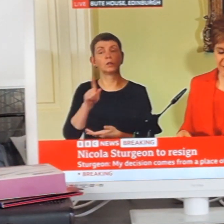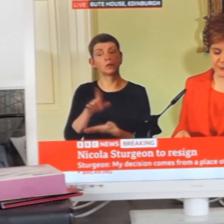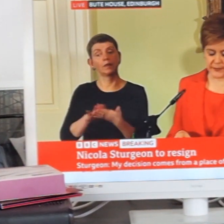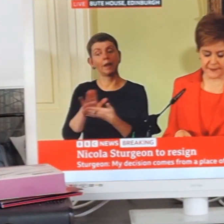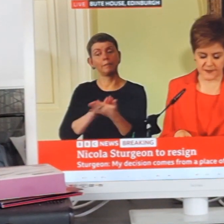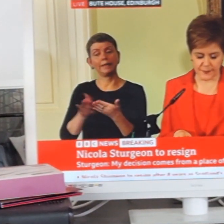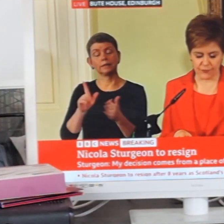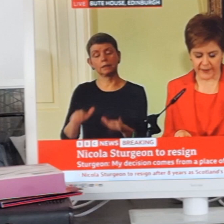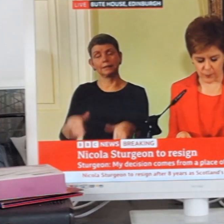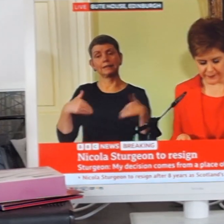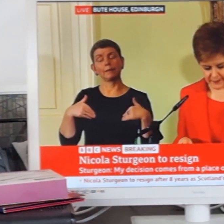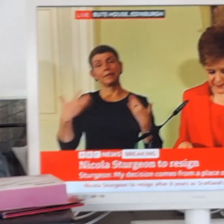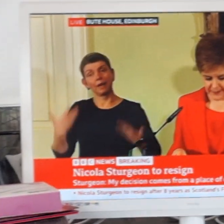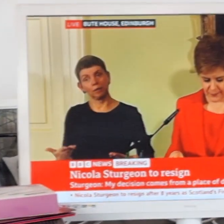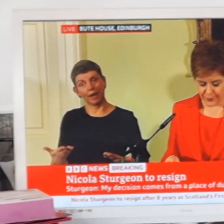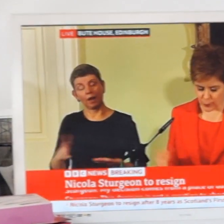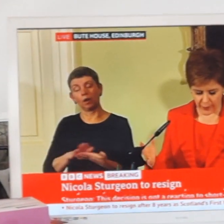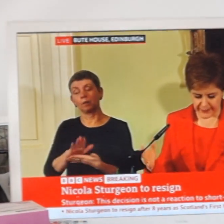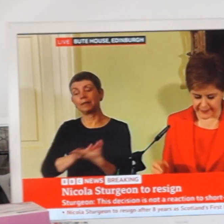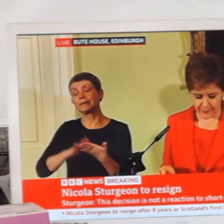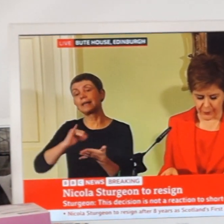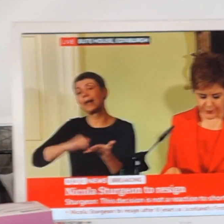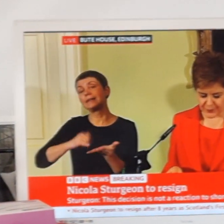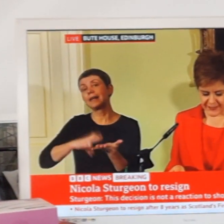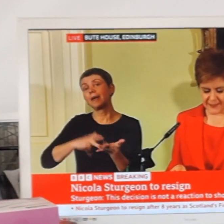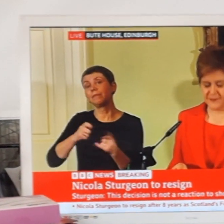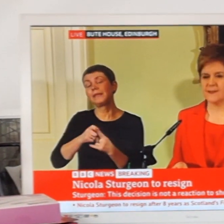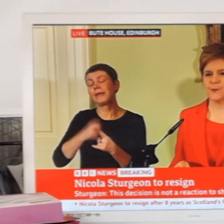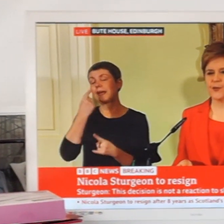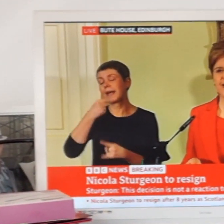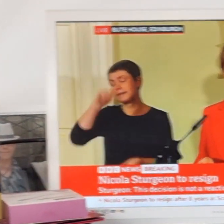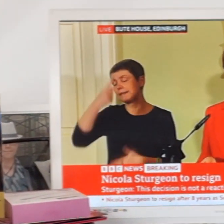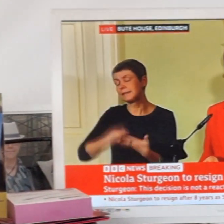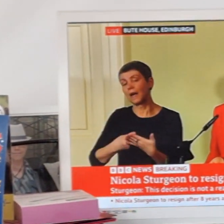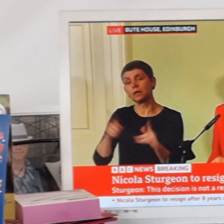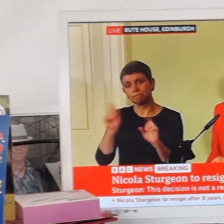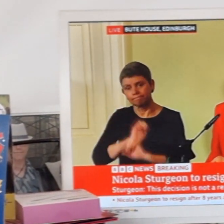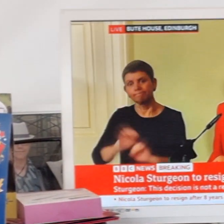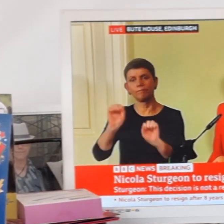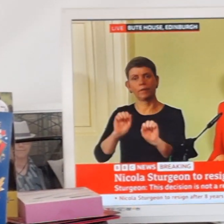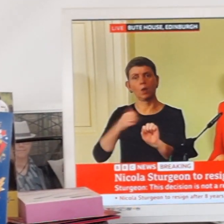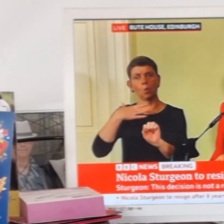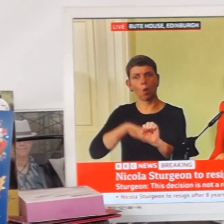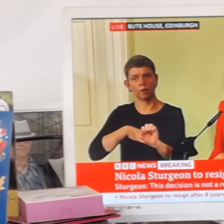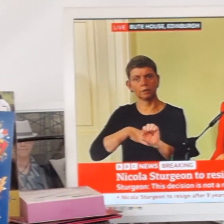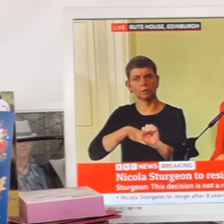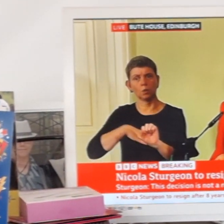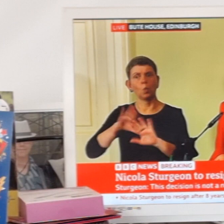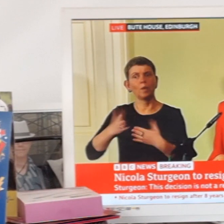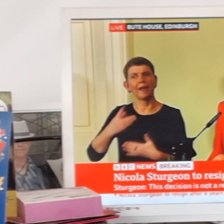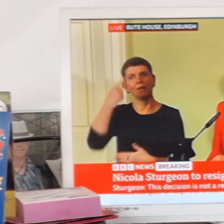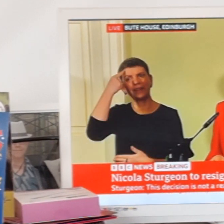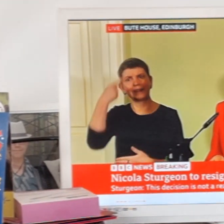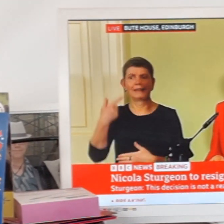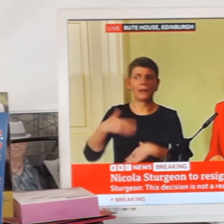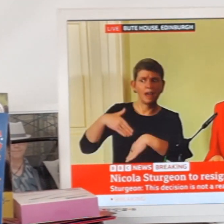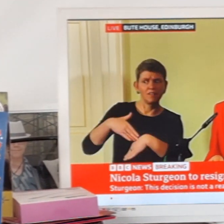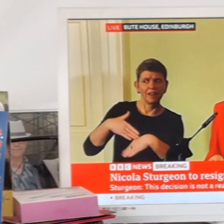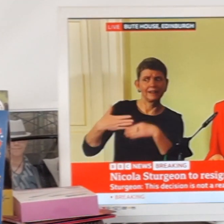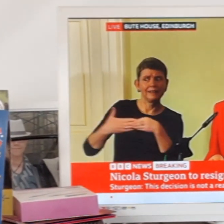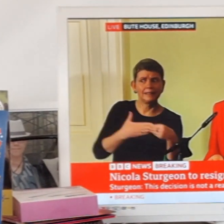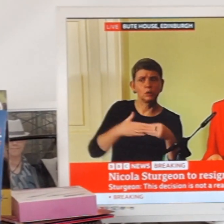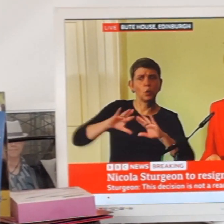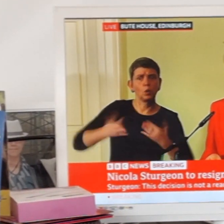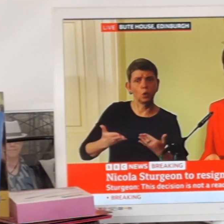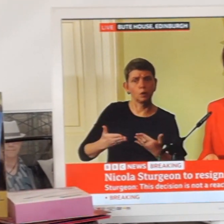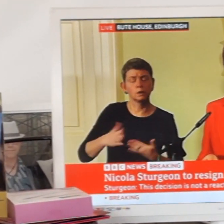the path it believes to be the right one, without worrying about the perceived implications for my leadership, and in the knowledge that a new leader will